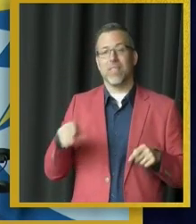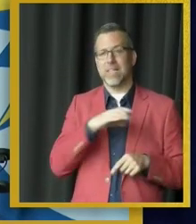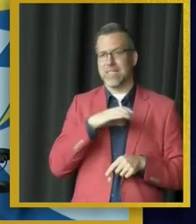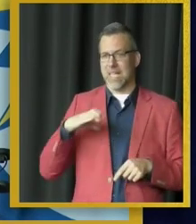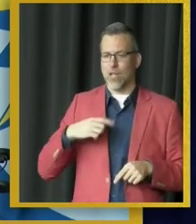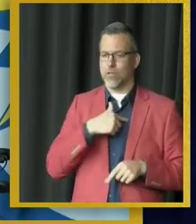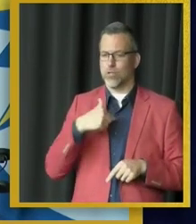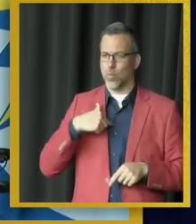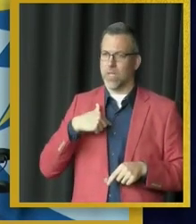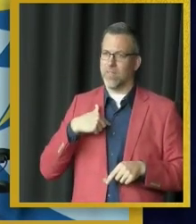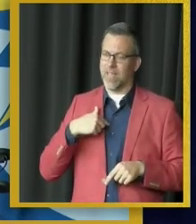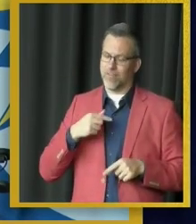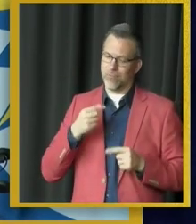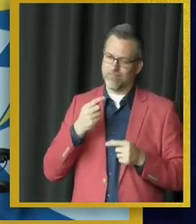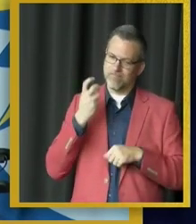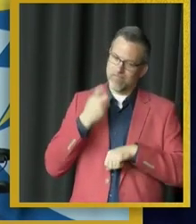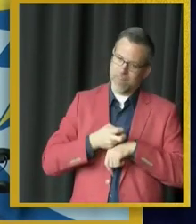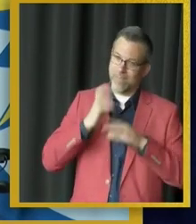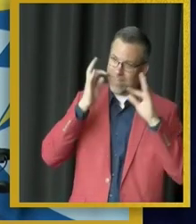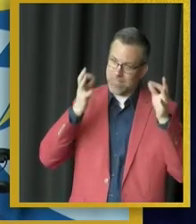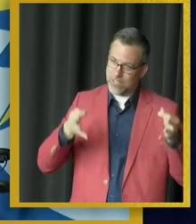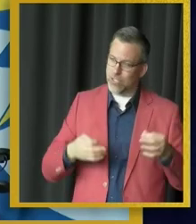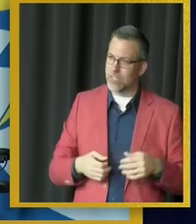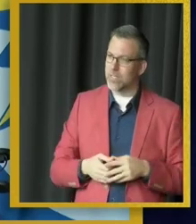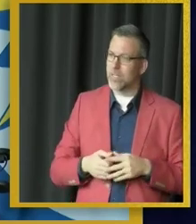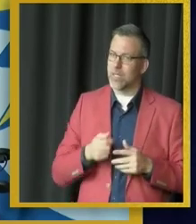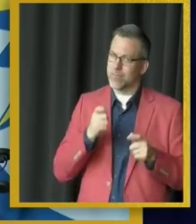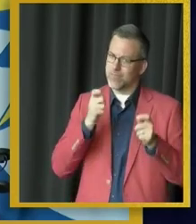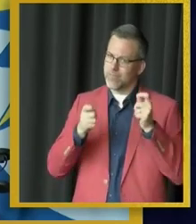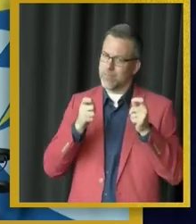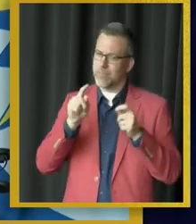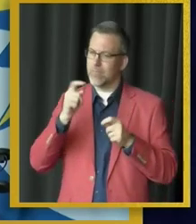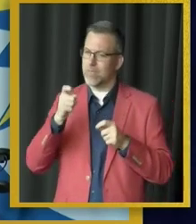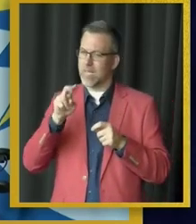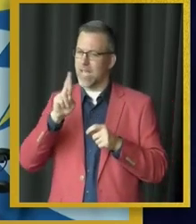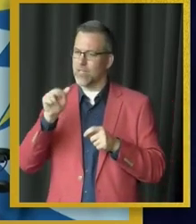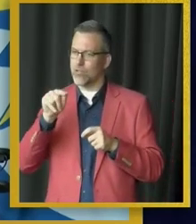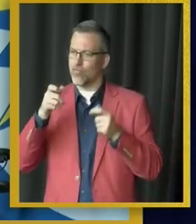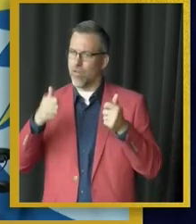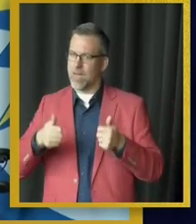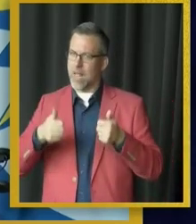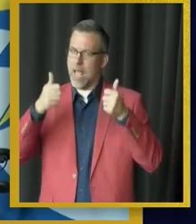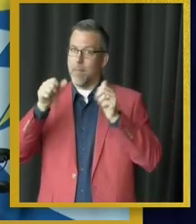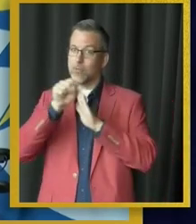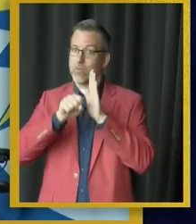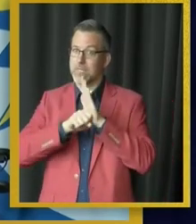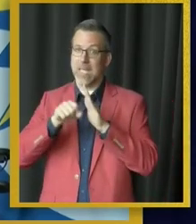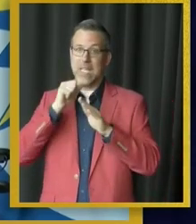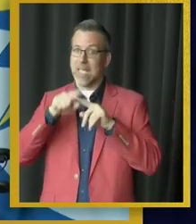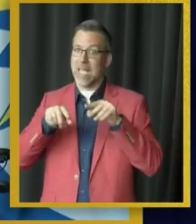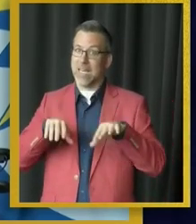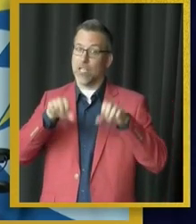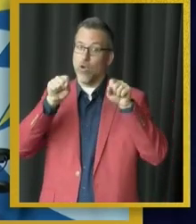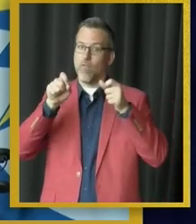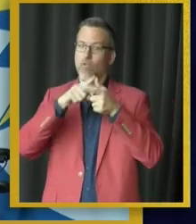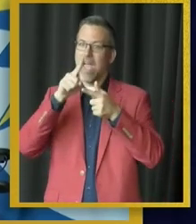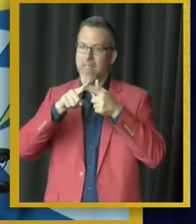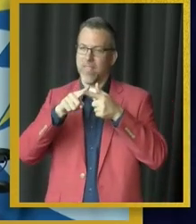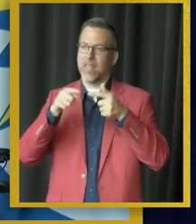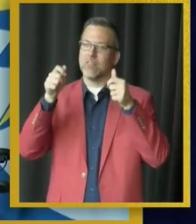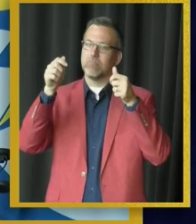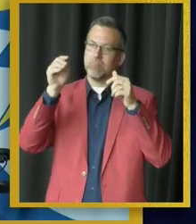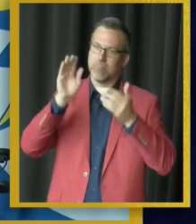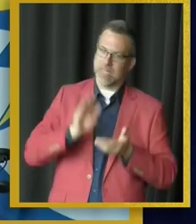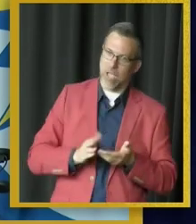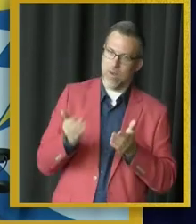tough decisions. We've adjusted our tax rate up to avoid state takeover and then back down. We